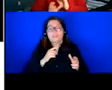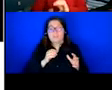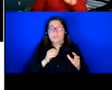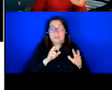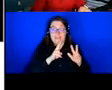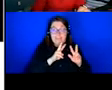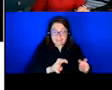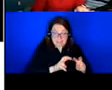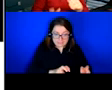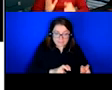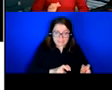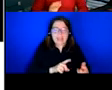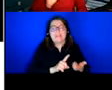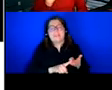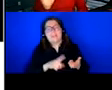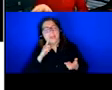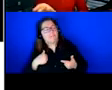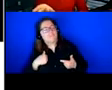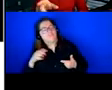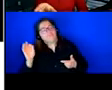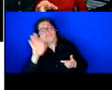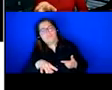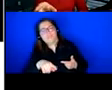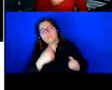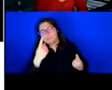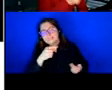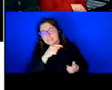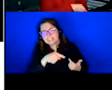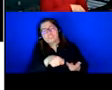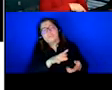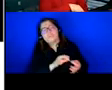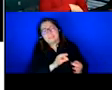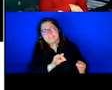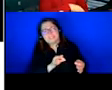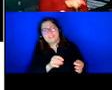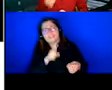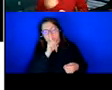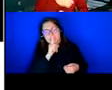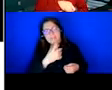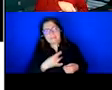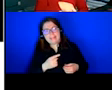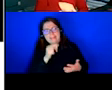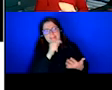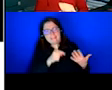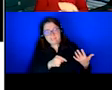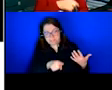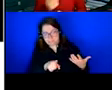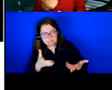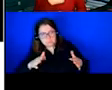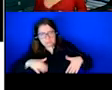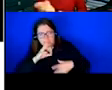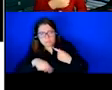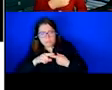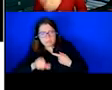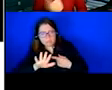think, oh, did you consider this? Or you mentioned you really like this, but you didn't talk about this in your goals. Like, do you want to consider that as well?